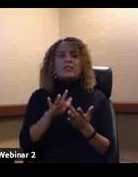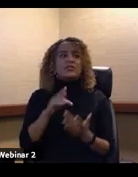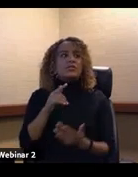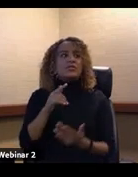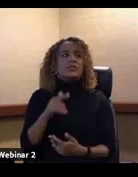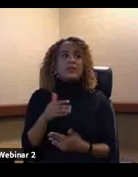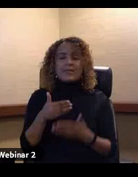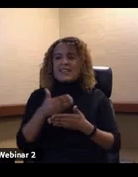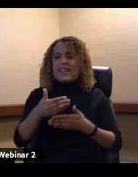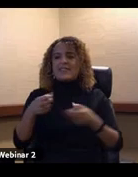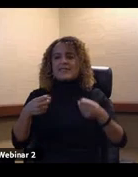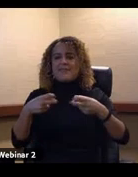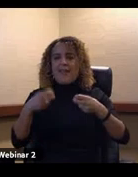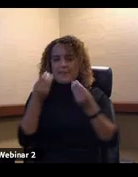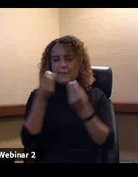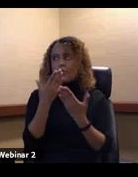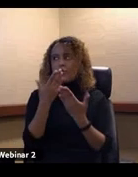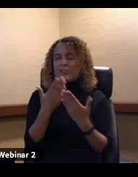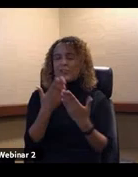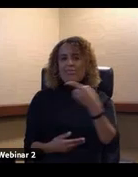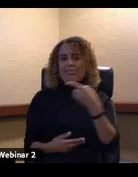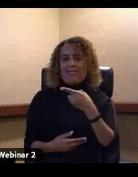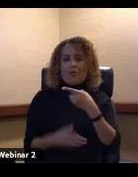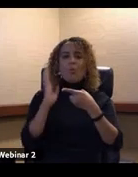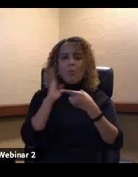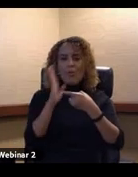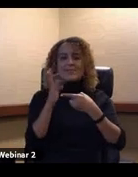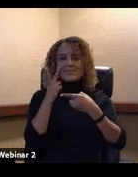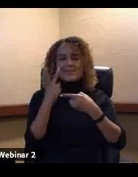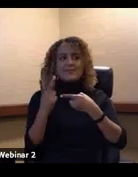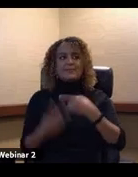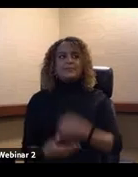Help Desk in the next slide.